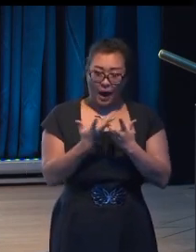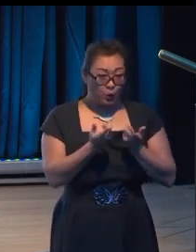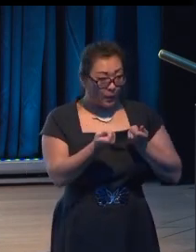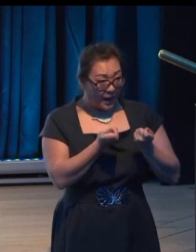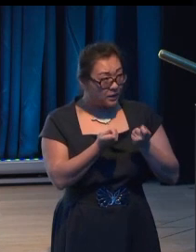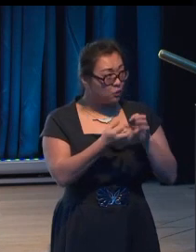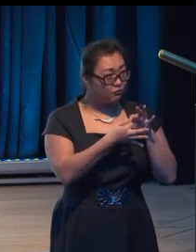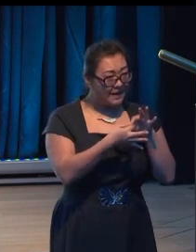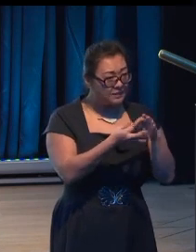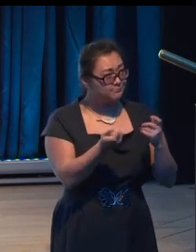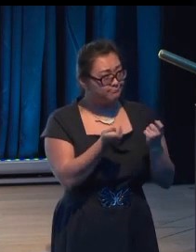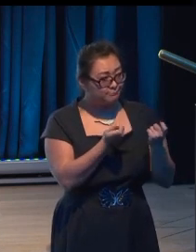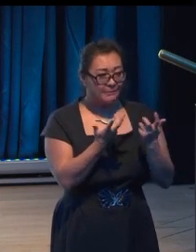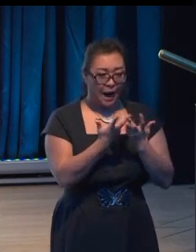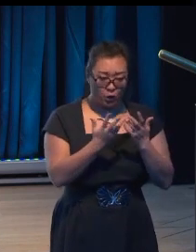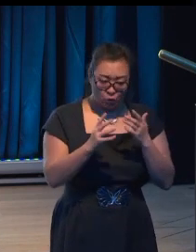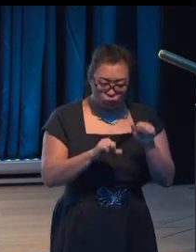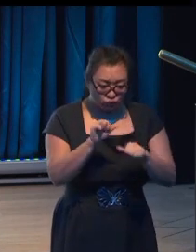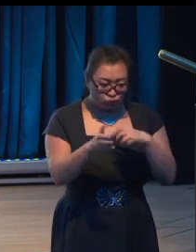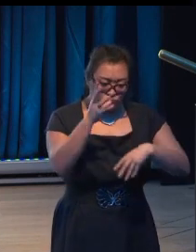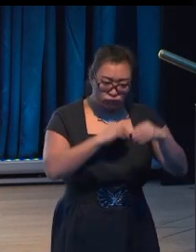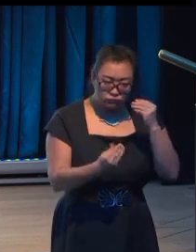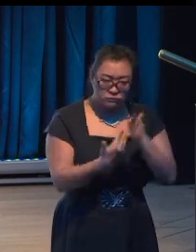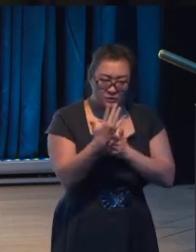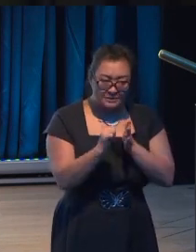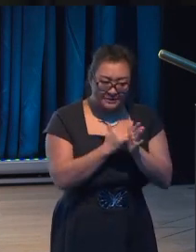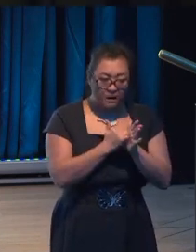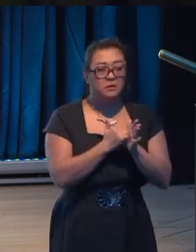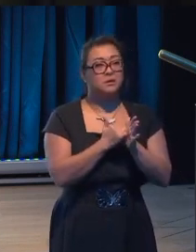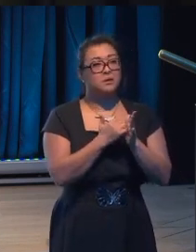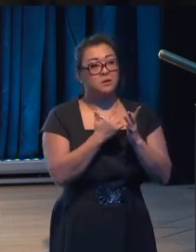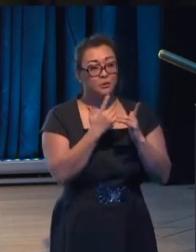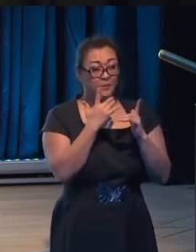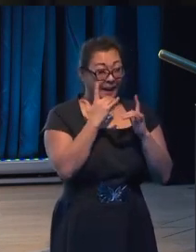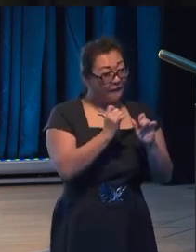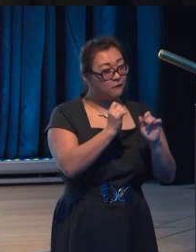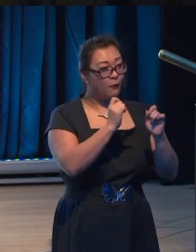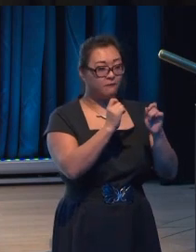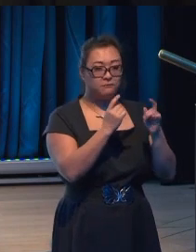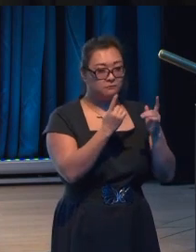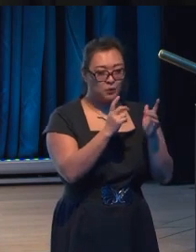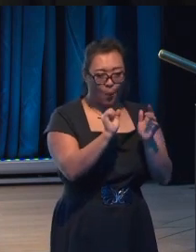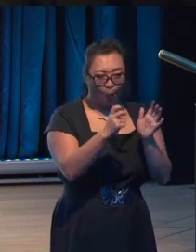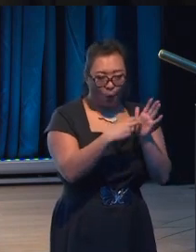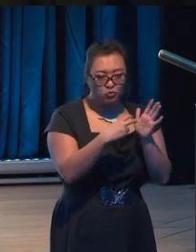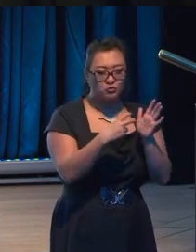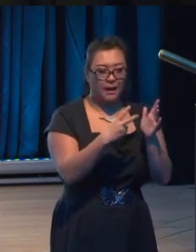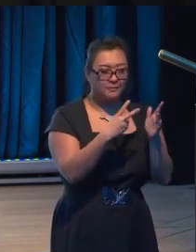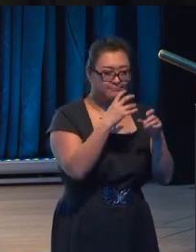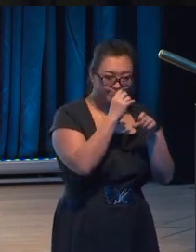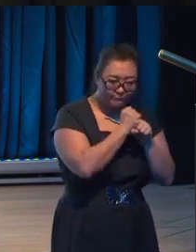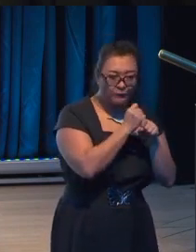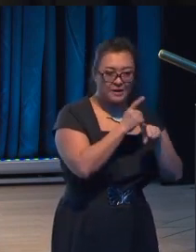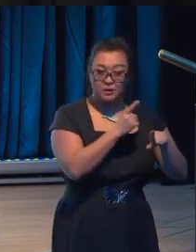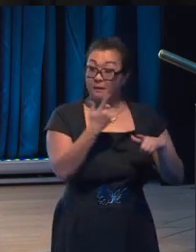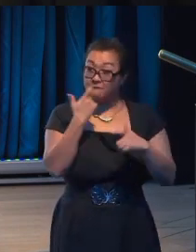you're progressing your skills, as long as you're mindful, again, of whatever NDA or contract you're under, then finding someone